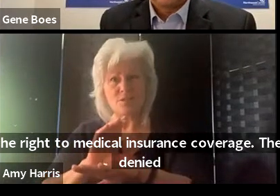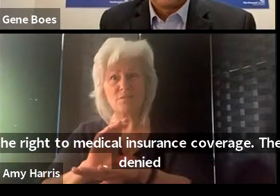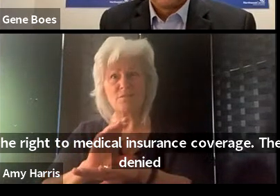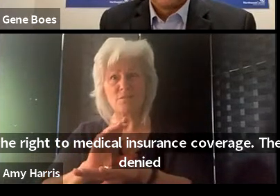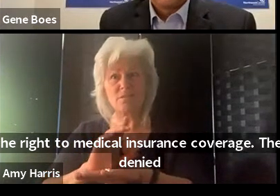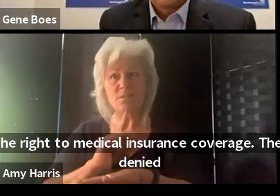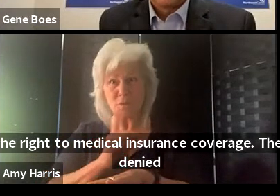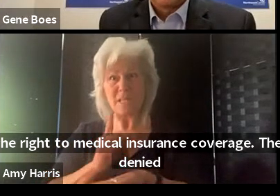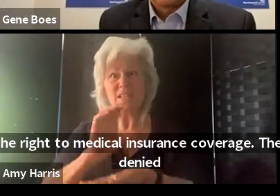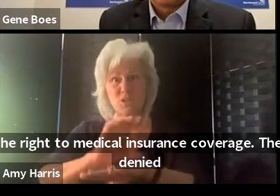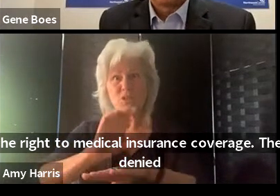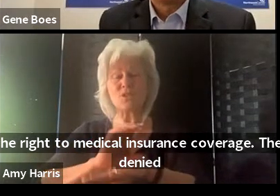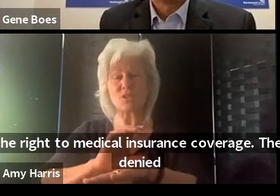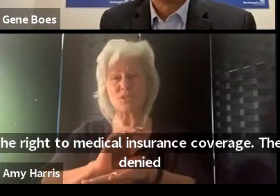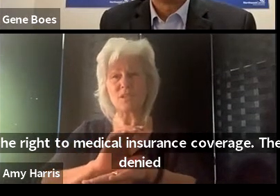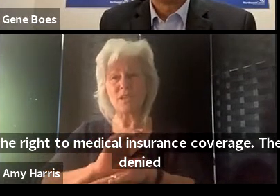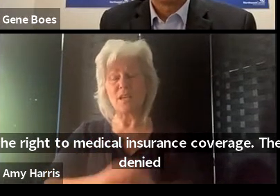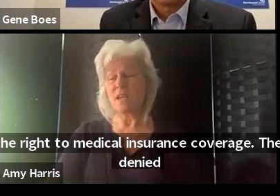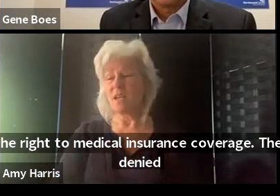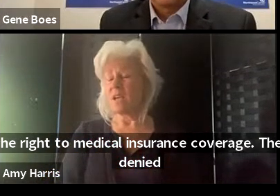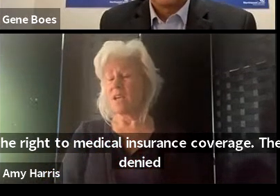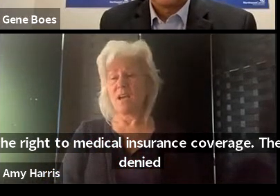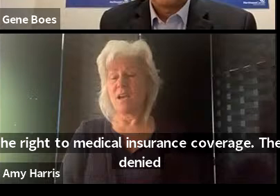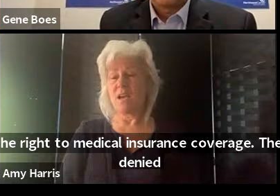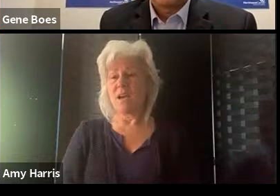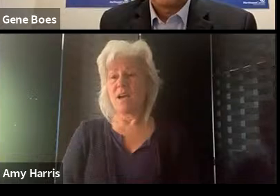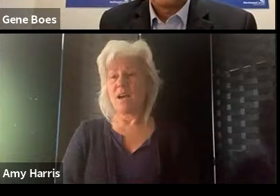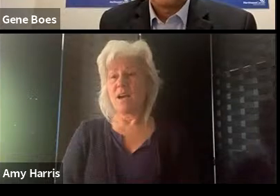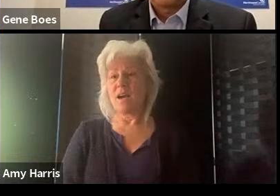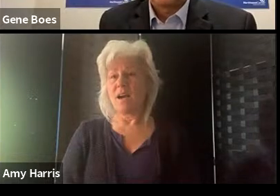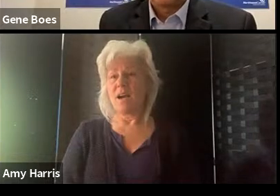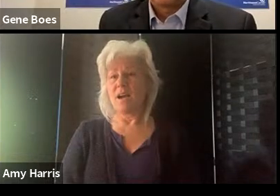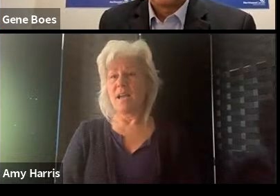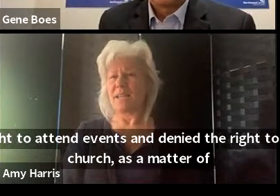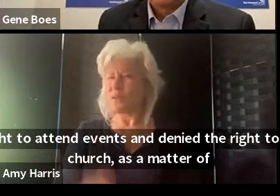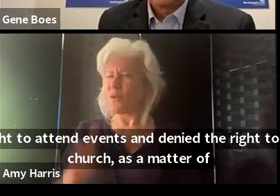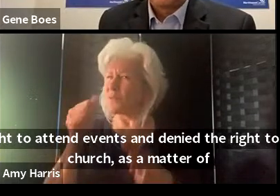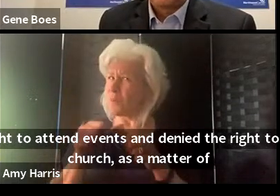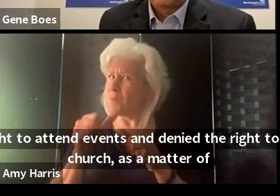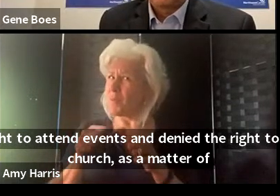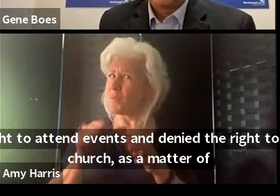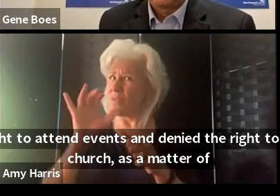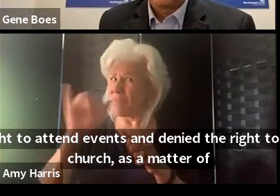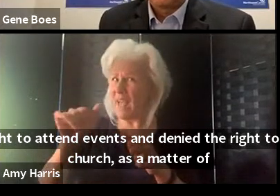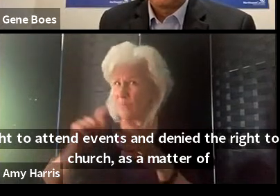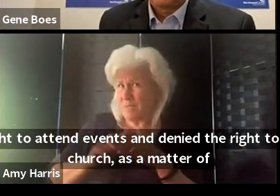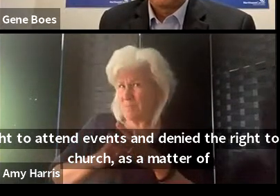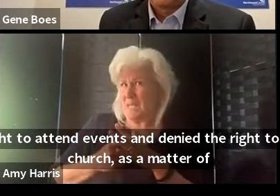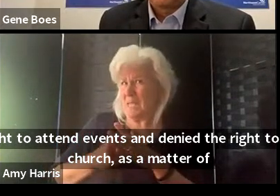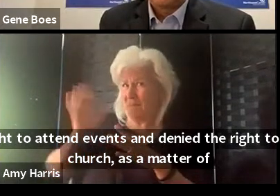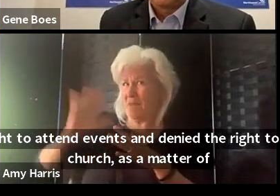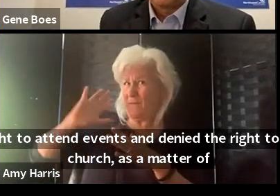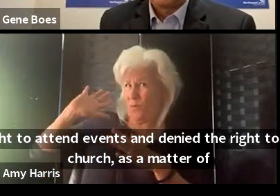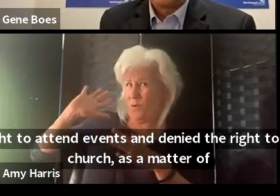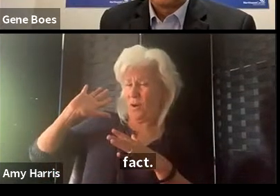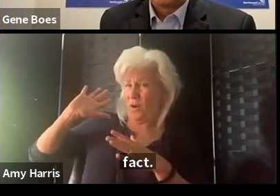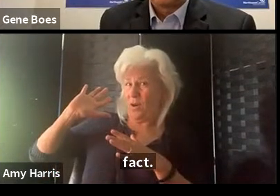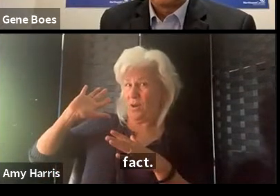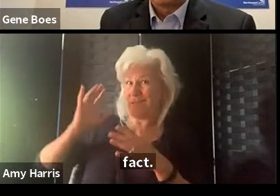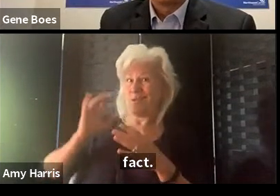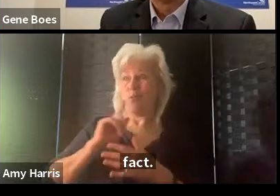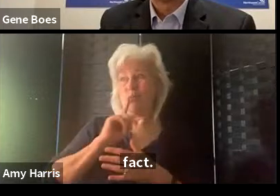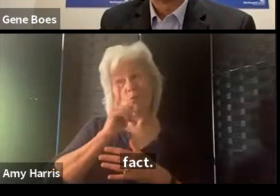fact. And that's, I let's remember, that's where we came from. So things are better